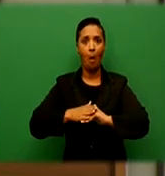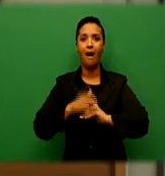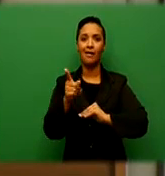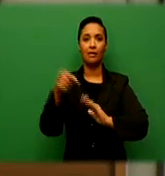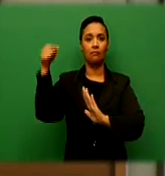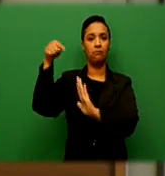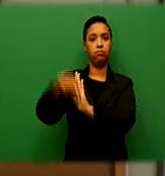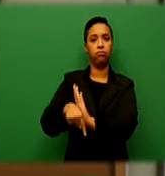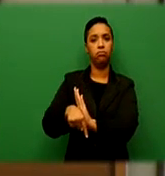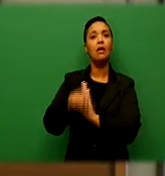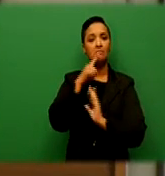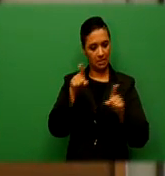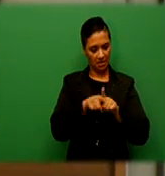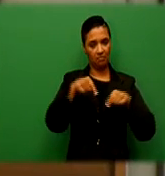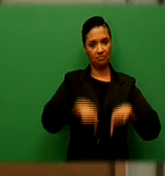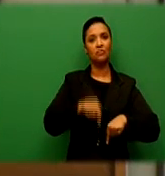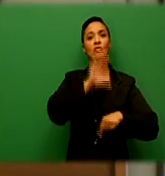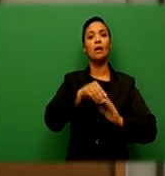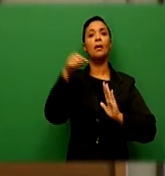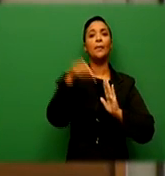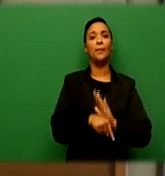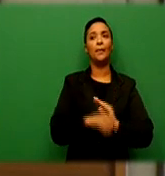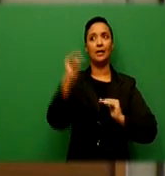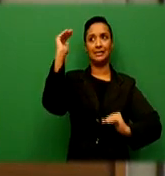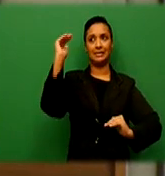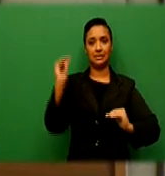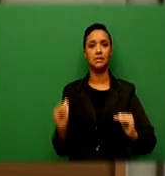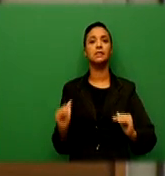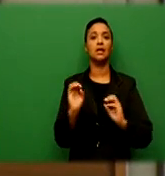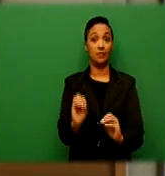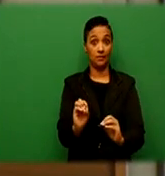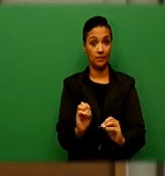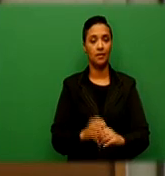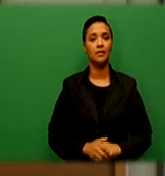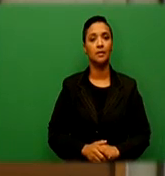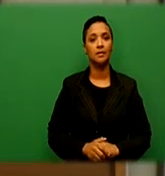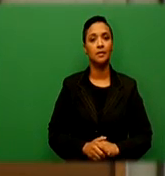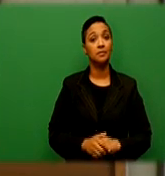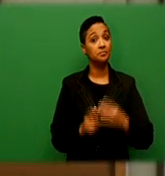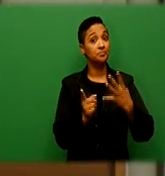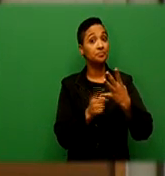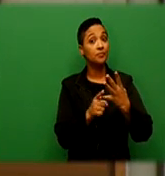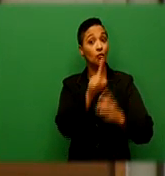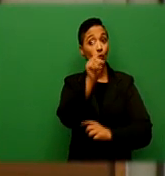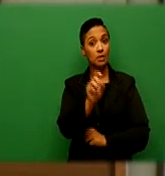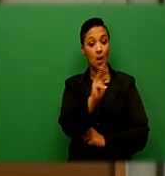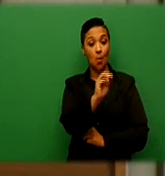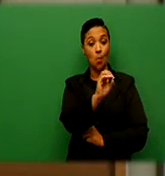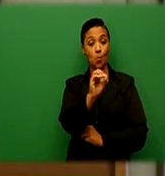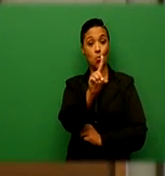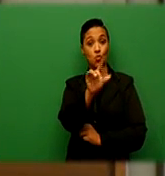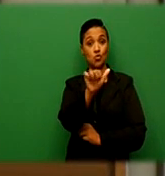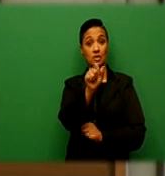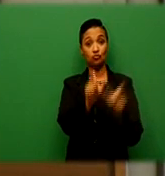from the developments on that front. Have we met Moody's? No, we haven't met